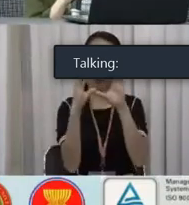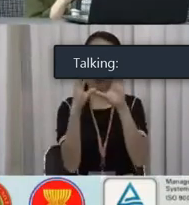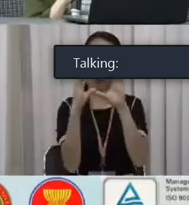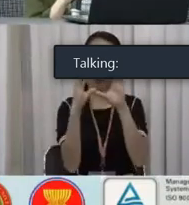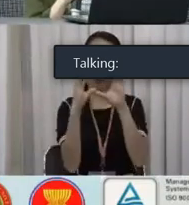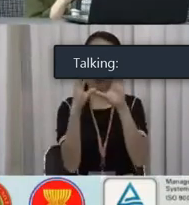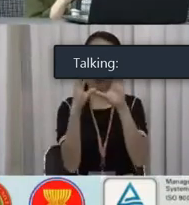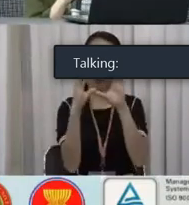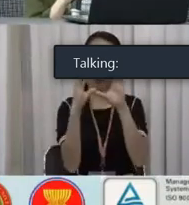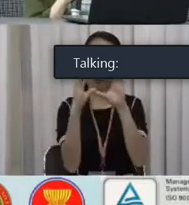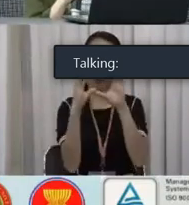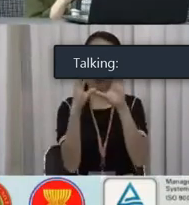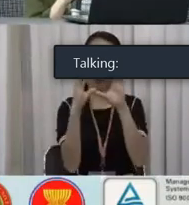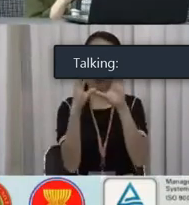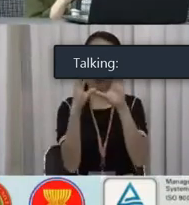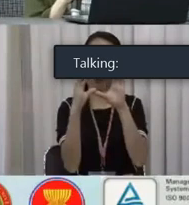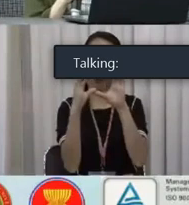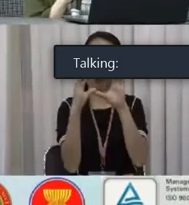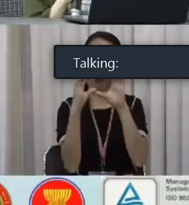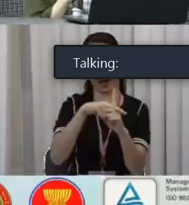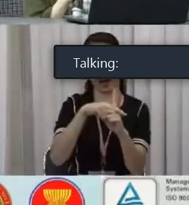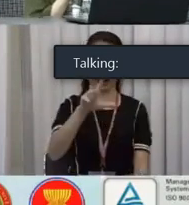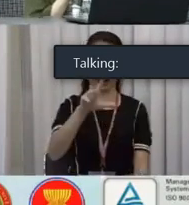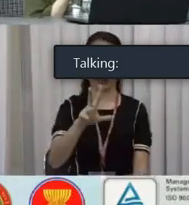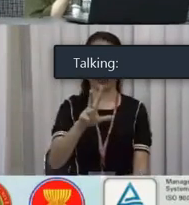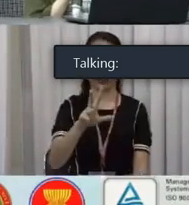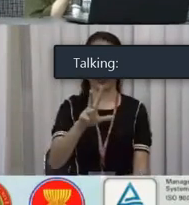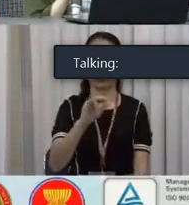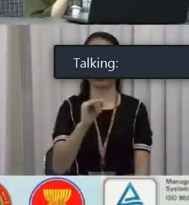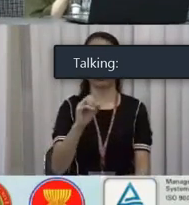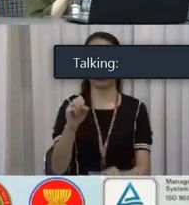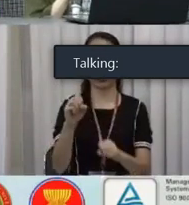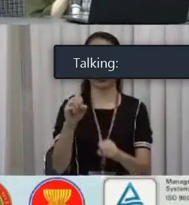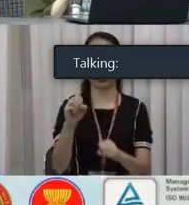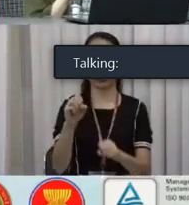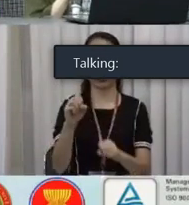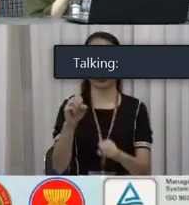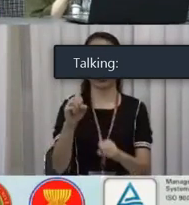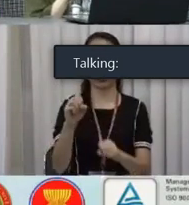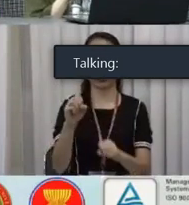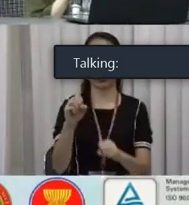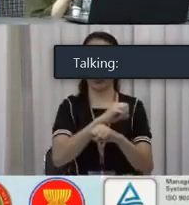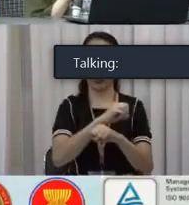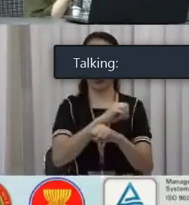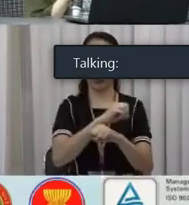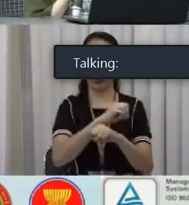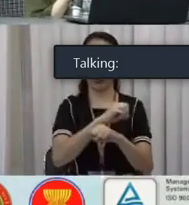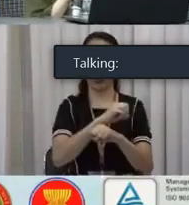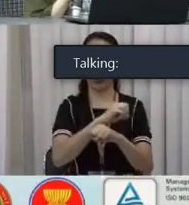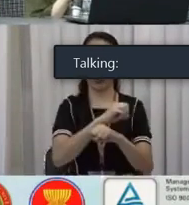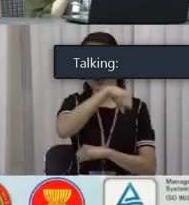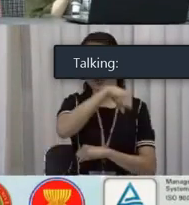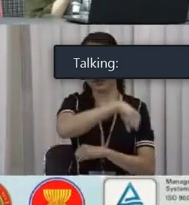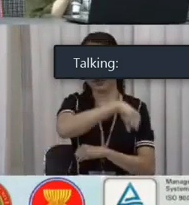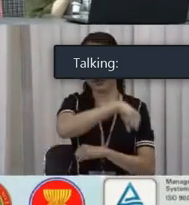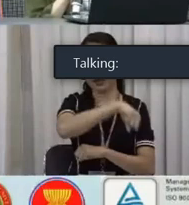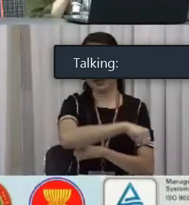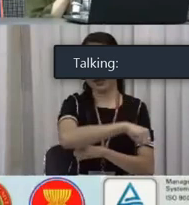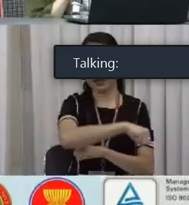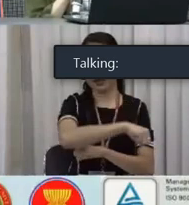ang hiring niya is for overseas or abroad. Contrary to in-campus, nga local nga companies lang.